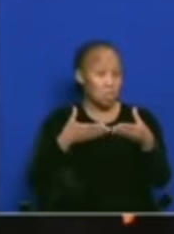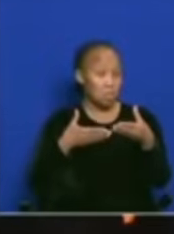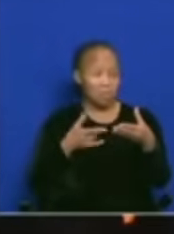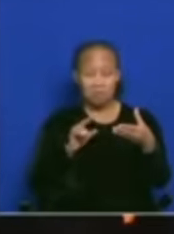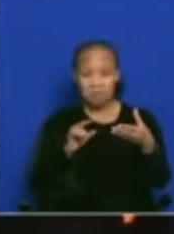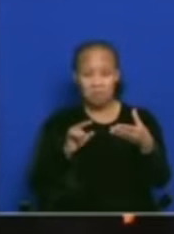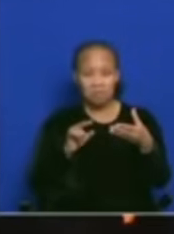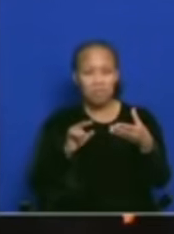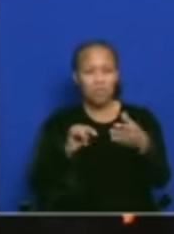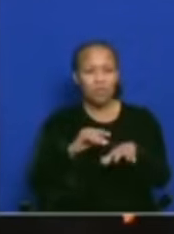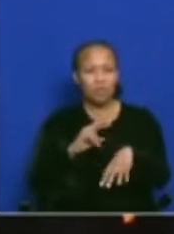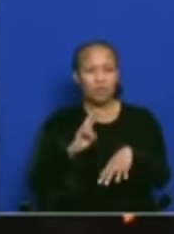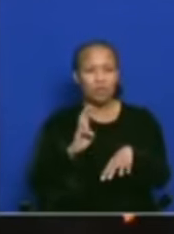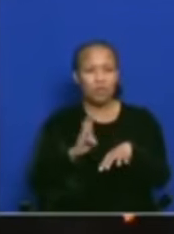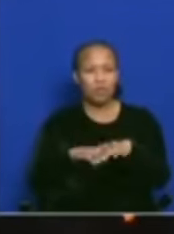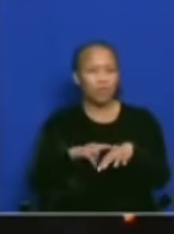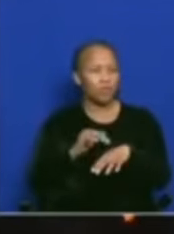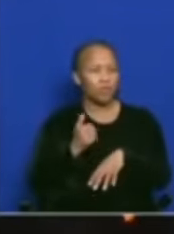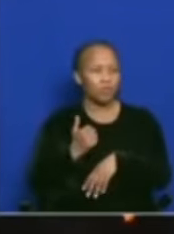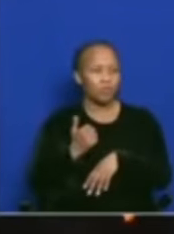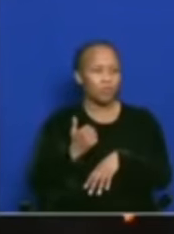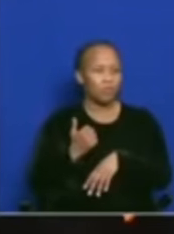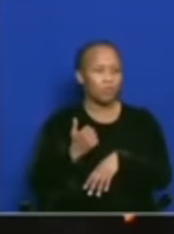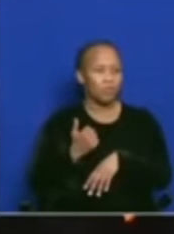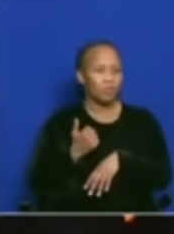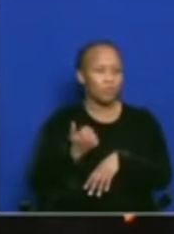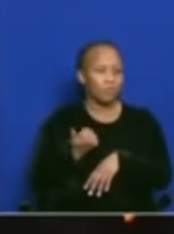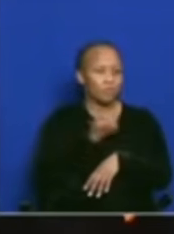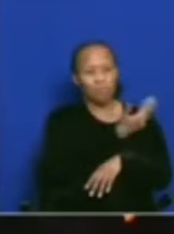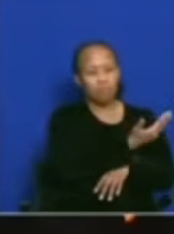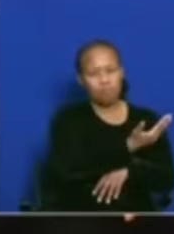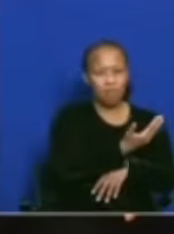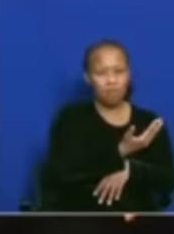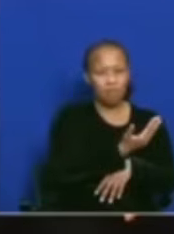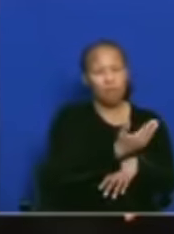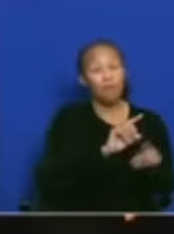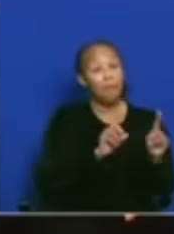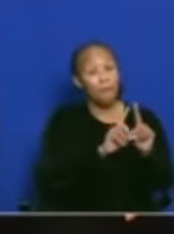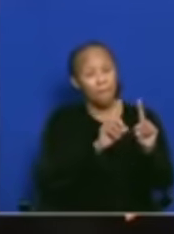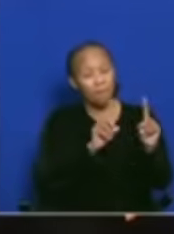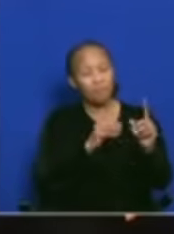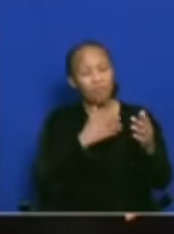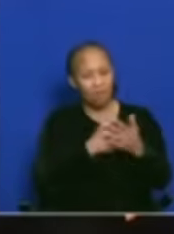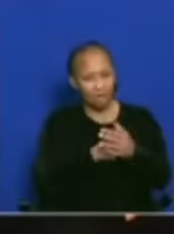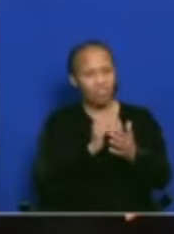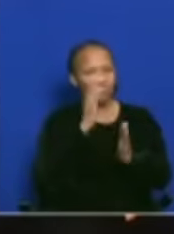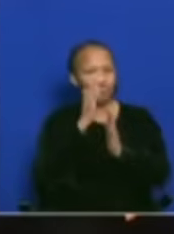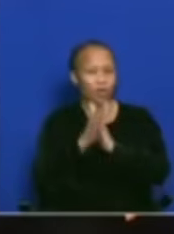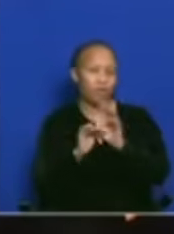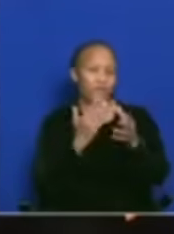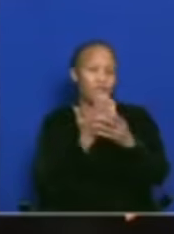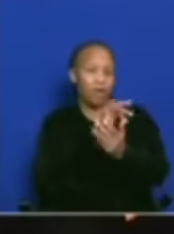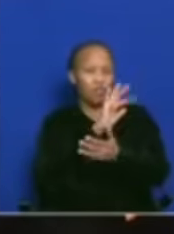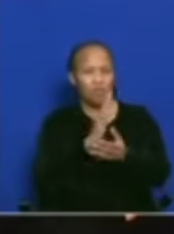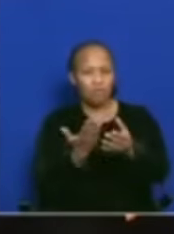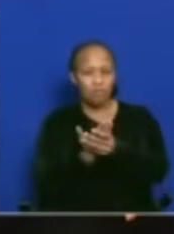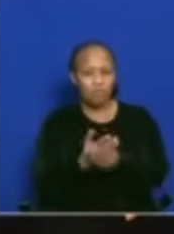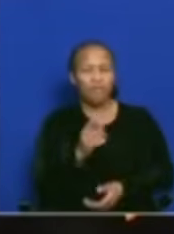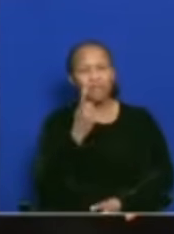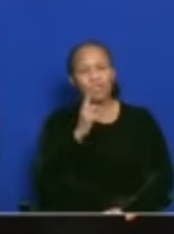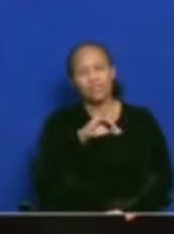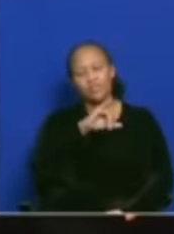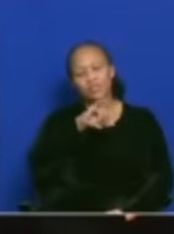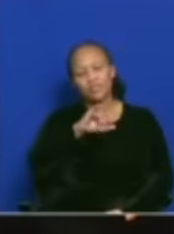your files, but for the record, I just want to say what they are. The first is CJC